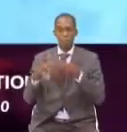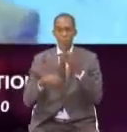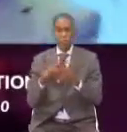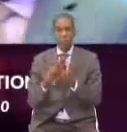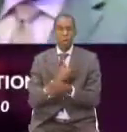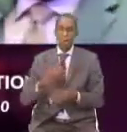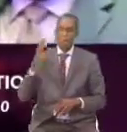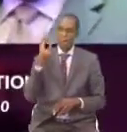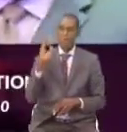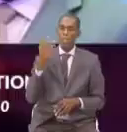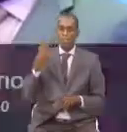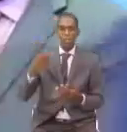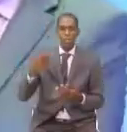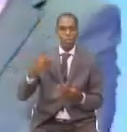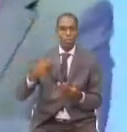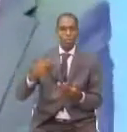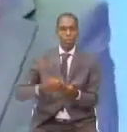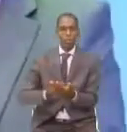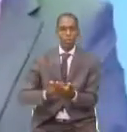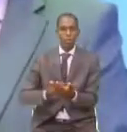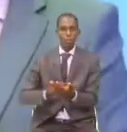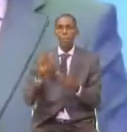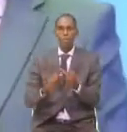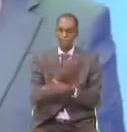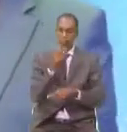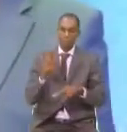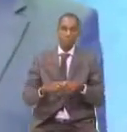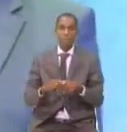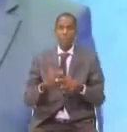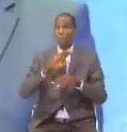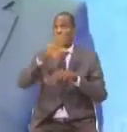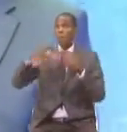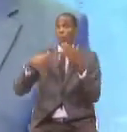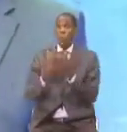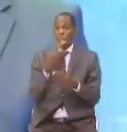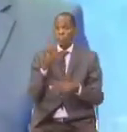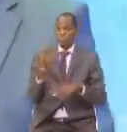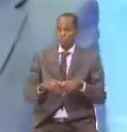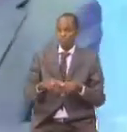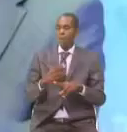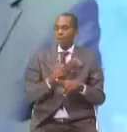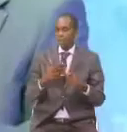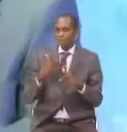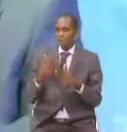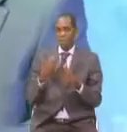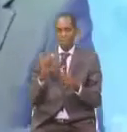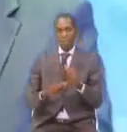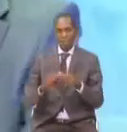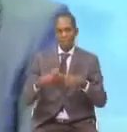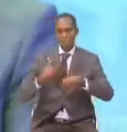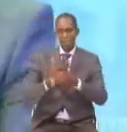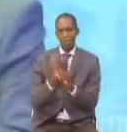see that? All nations. And then every creature in every nation, that the